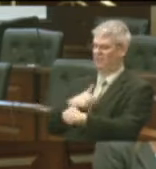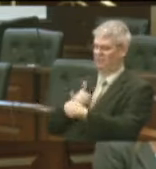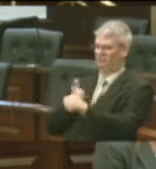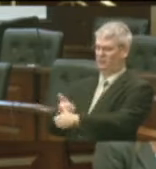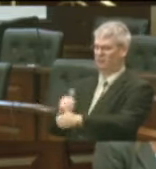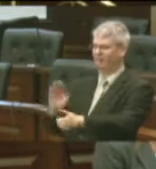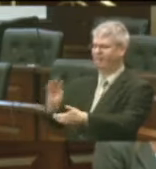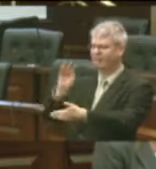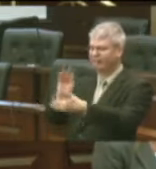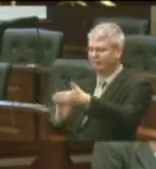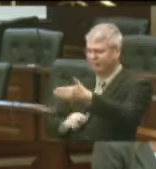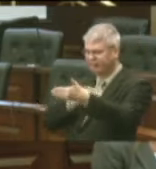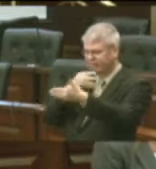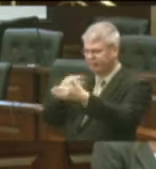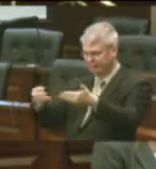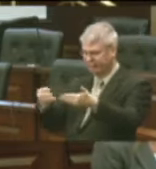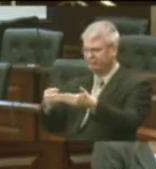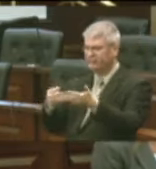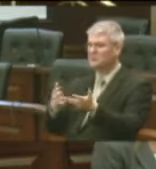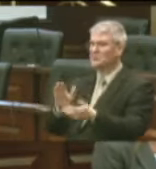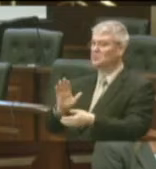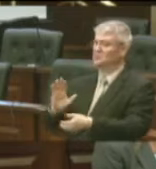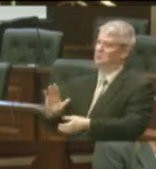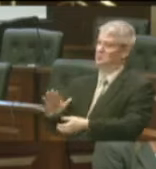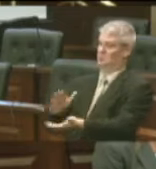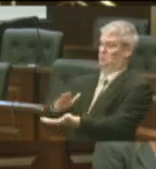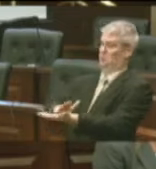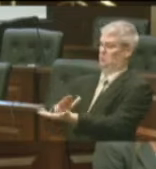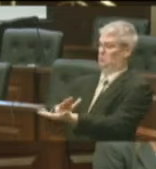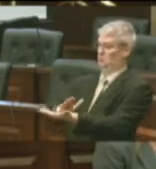about how they use that. So that leeway